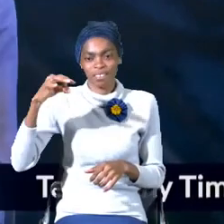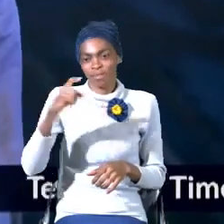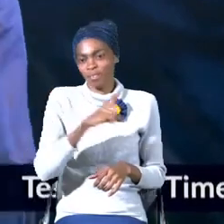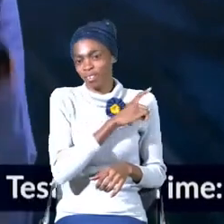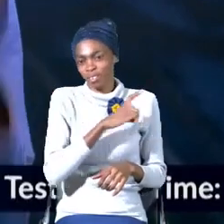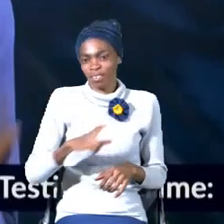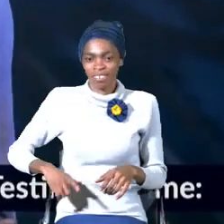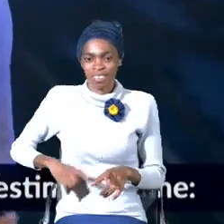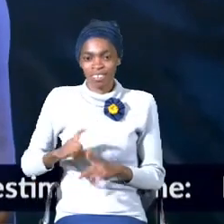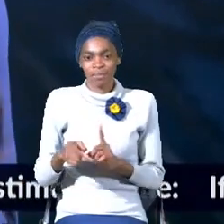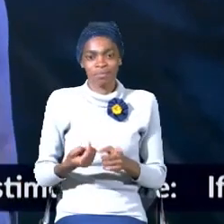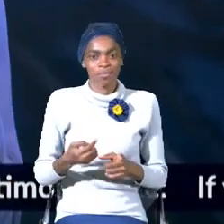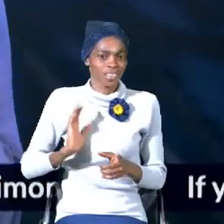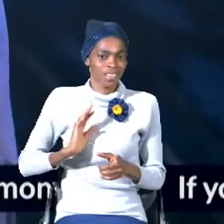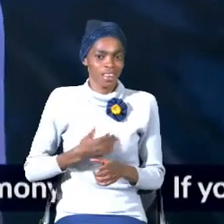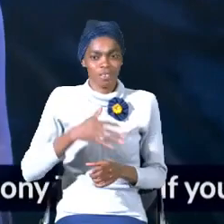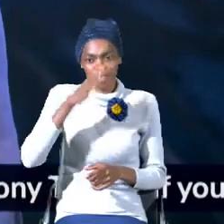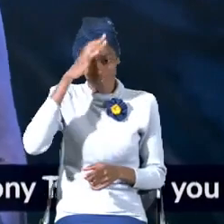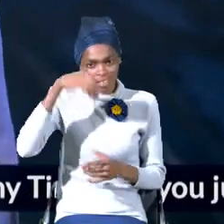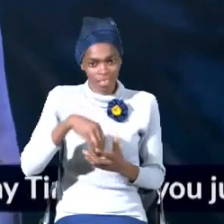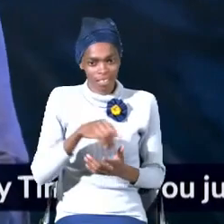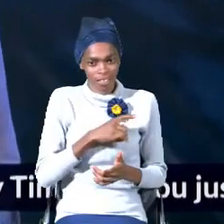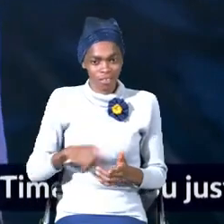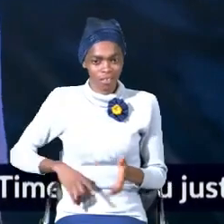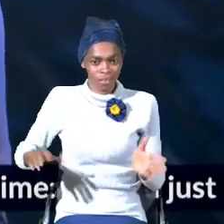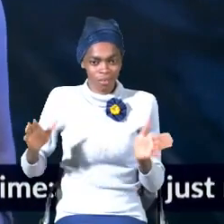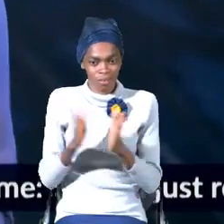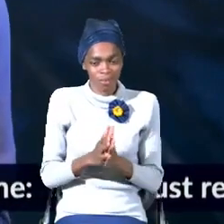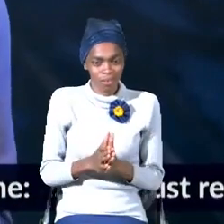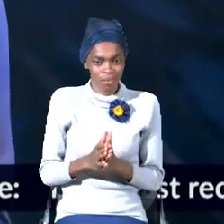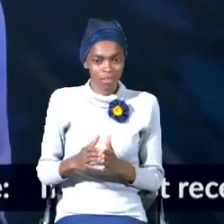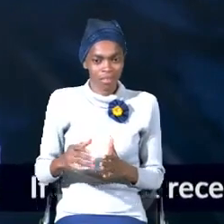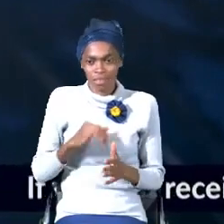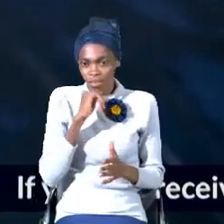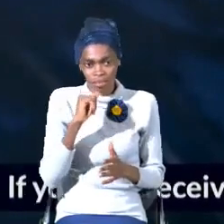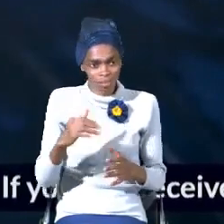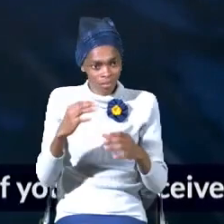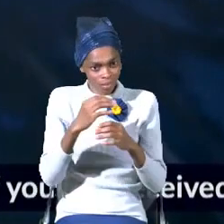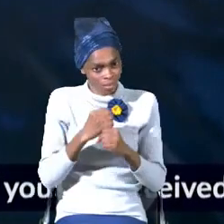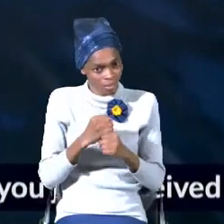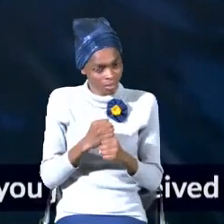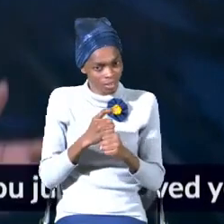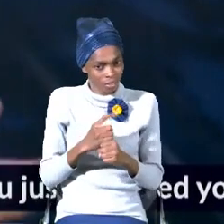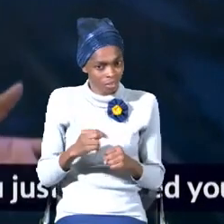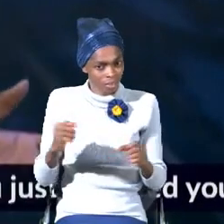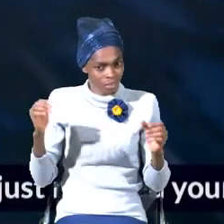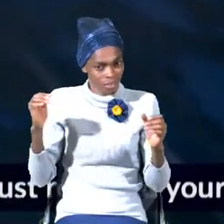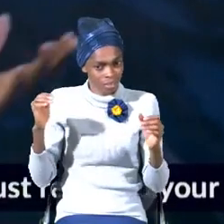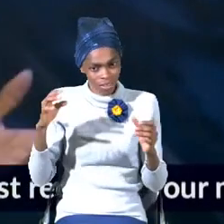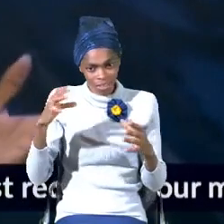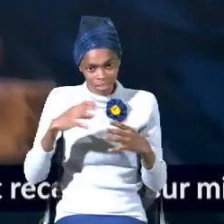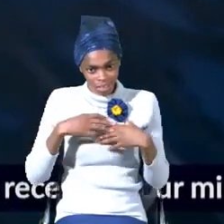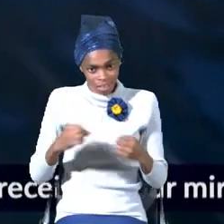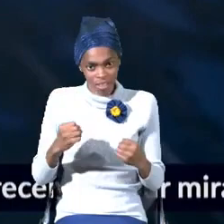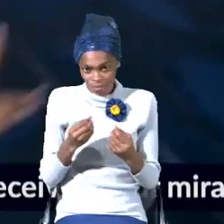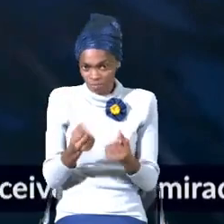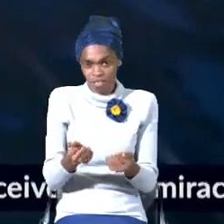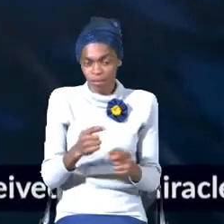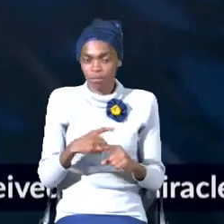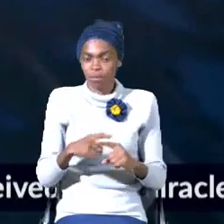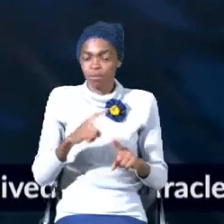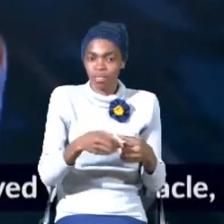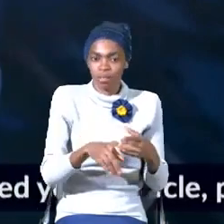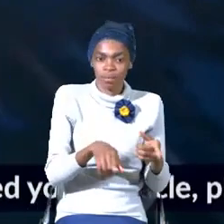when our daddy prayed, I did not receive my healing that time. But when I went to hostel and I sleep in the